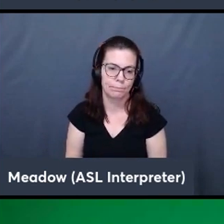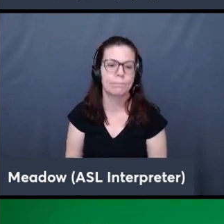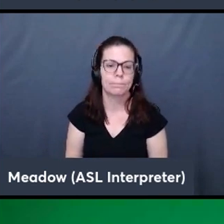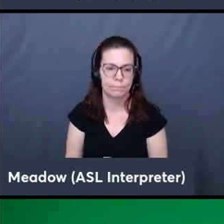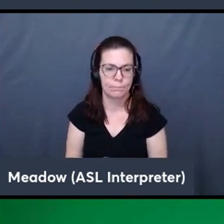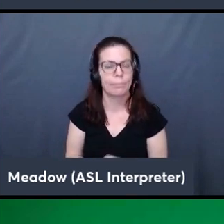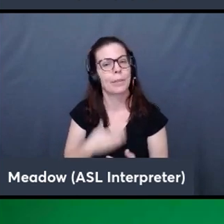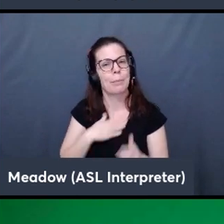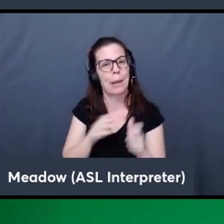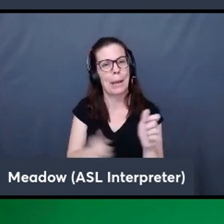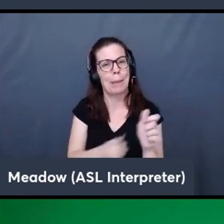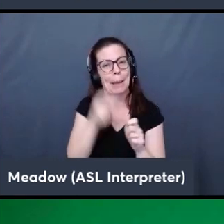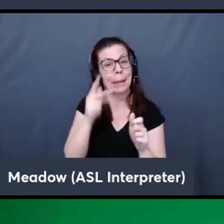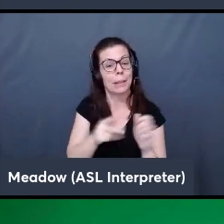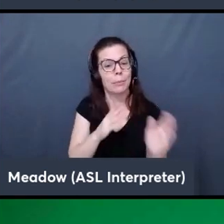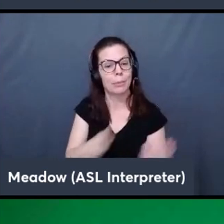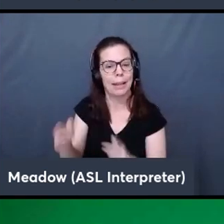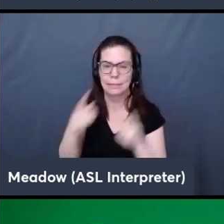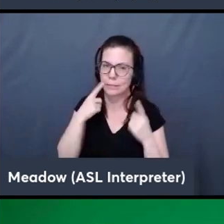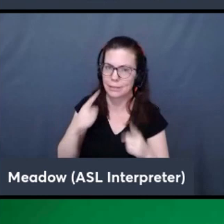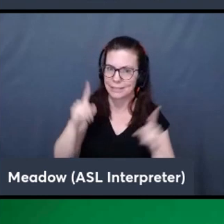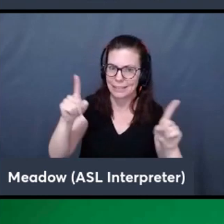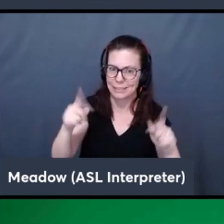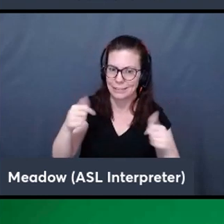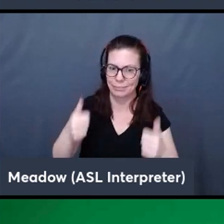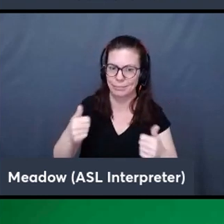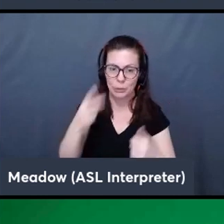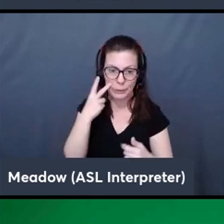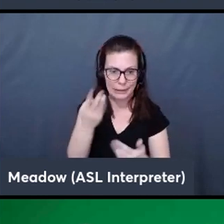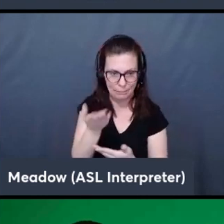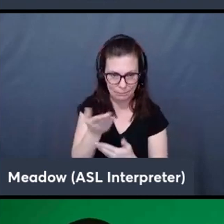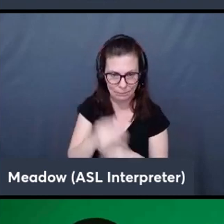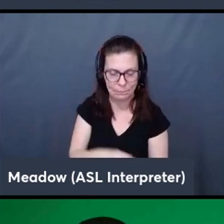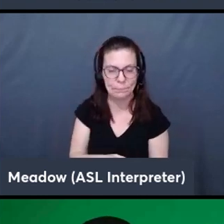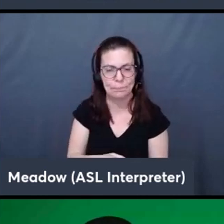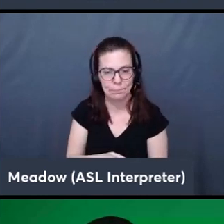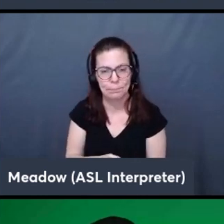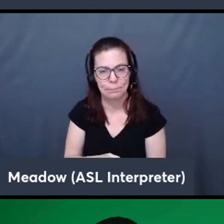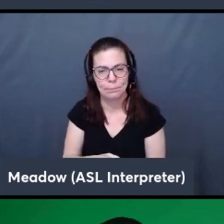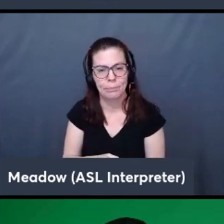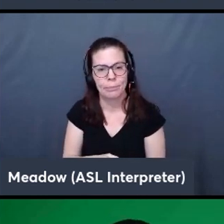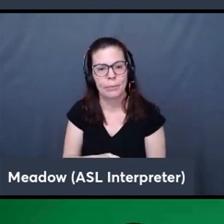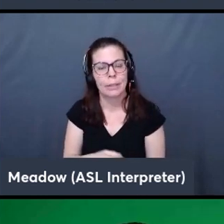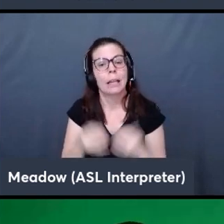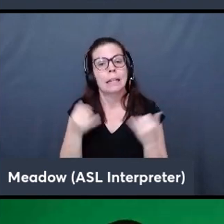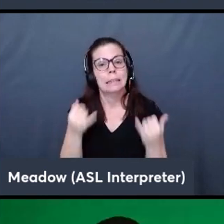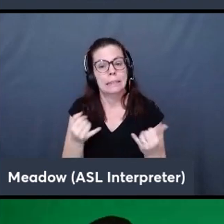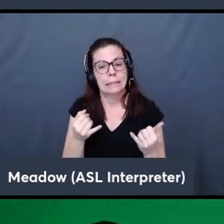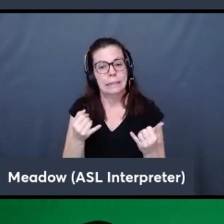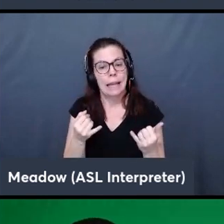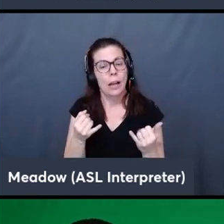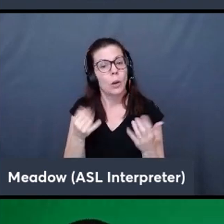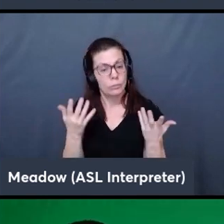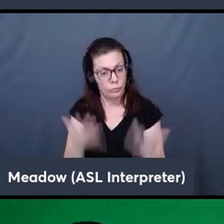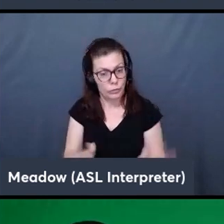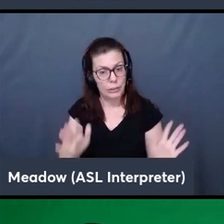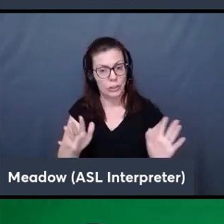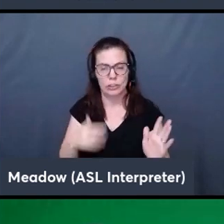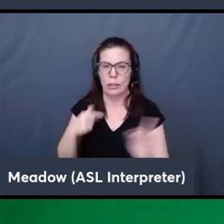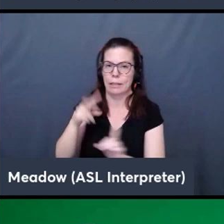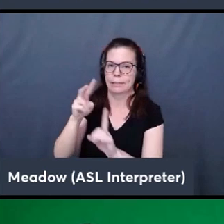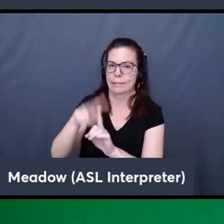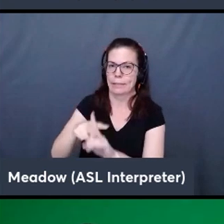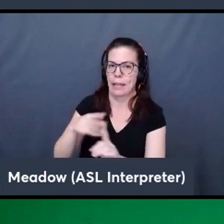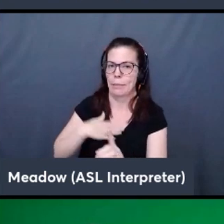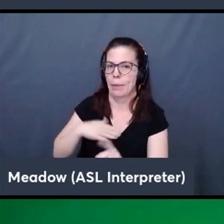And my backup plan was successfully created, as you can see here. And then after this, I need to assign my